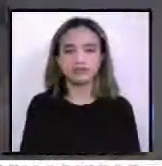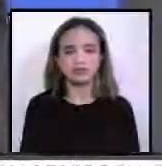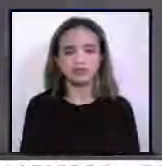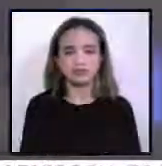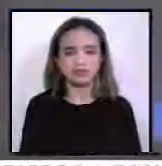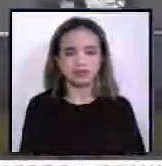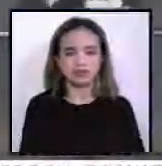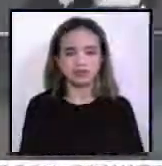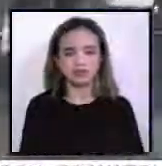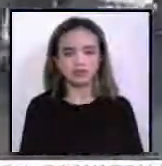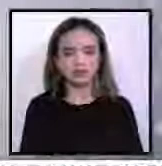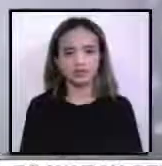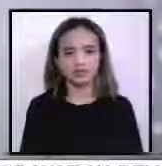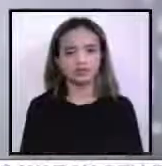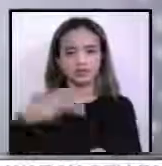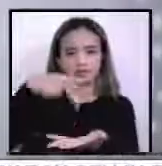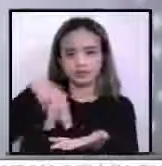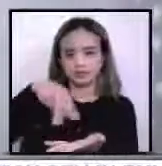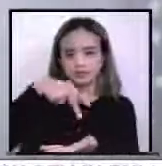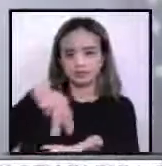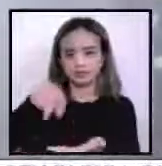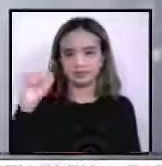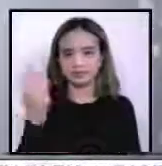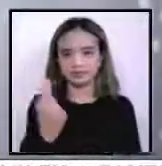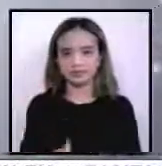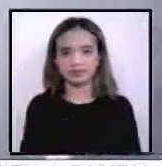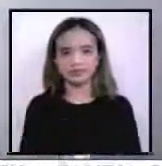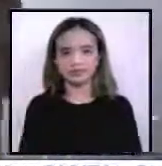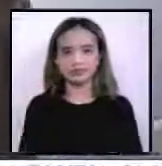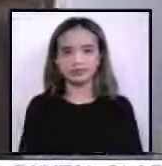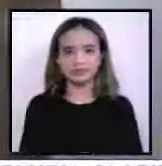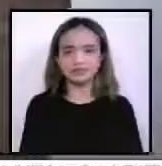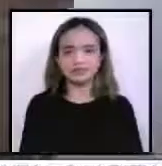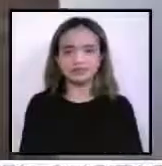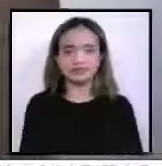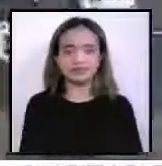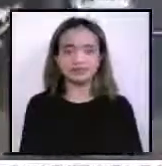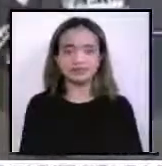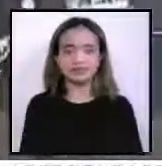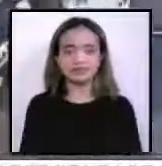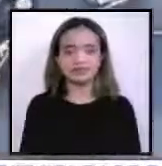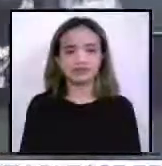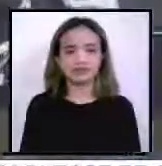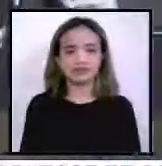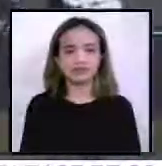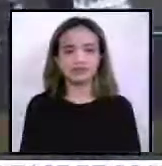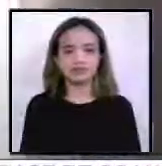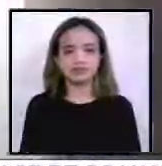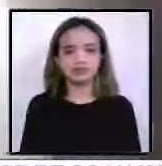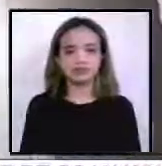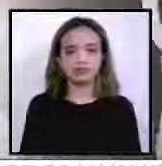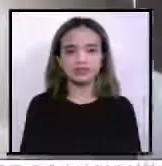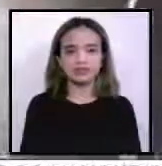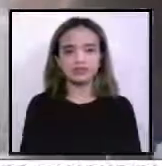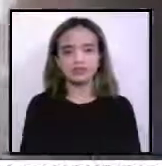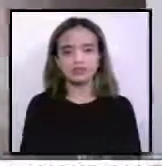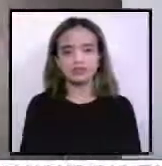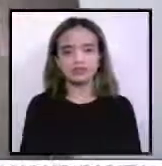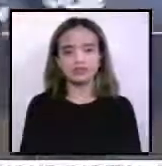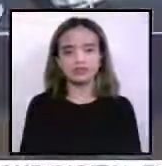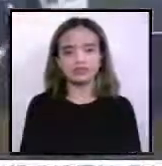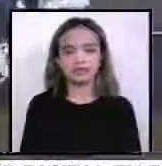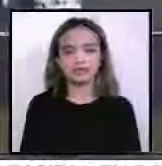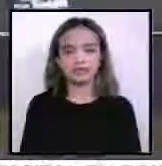her safe. Baby, worship my hips and waist. So fill my name with grace. I touch your soul when you hear me say,